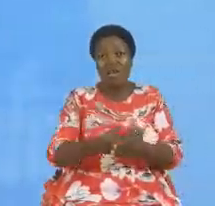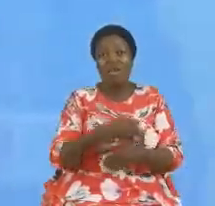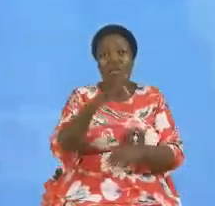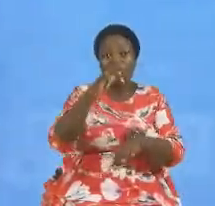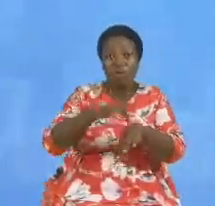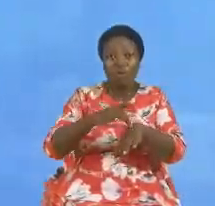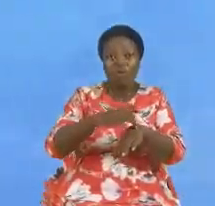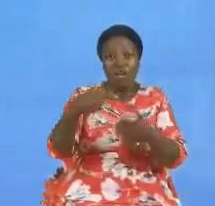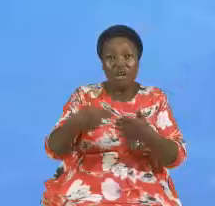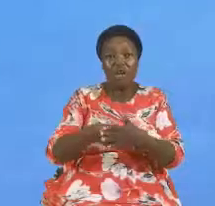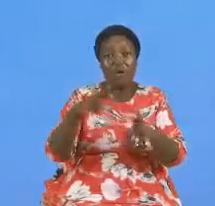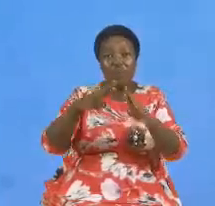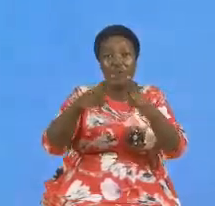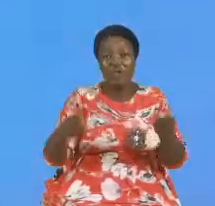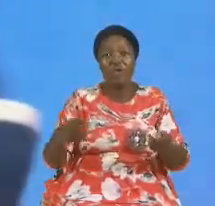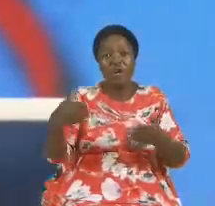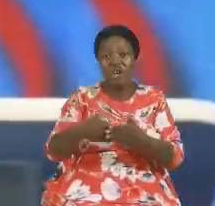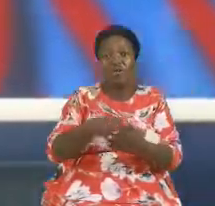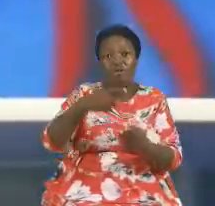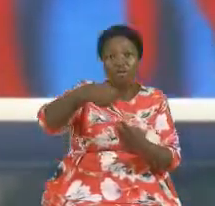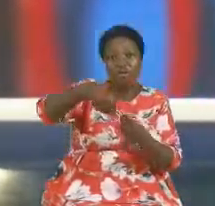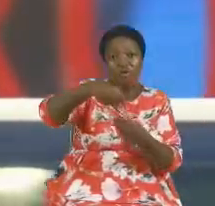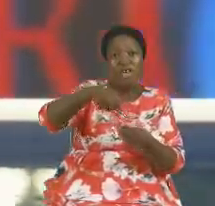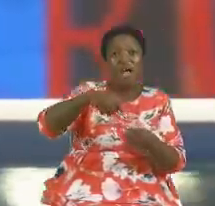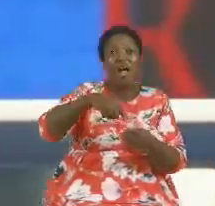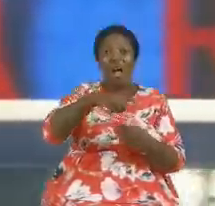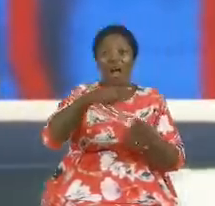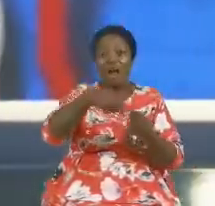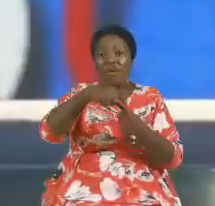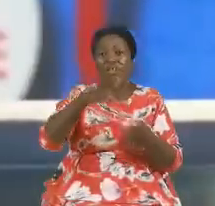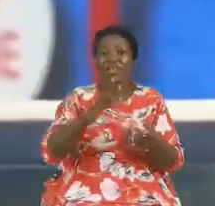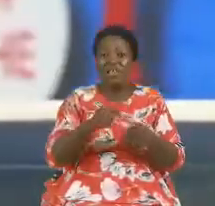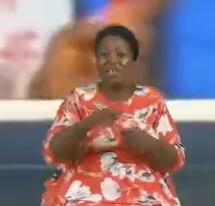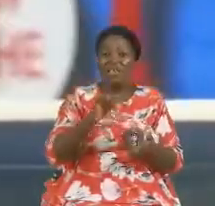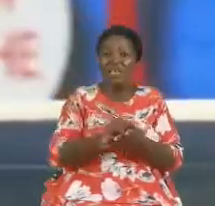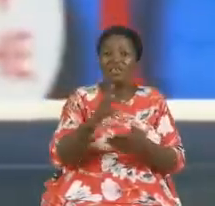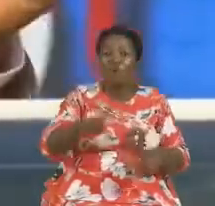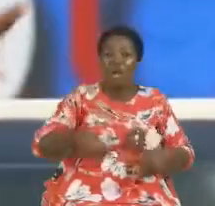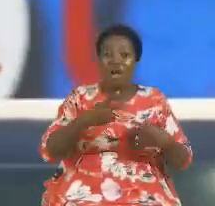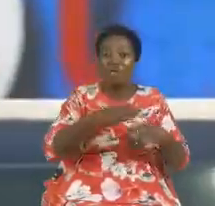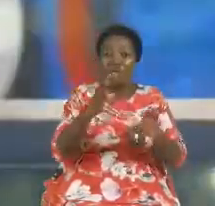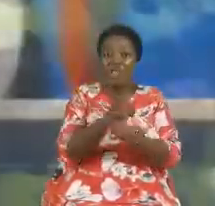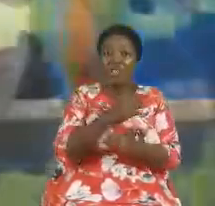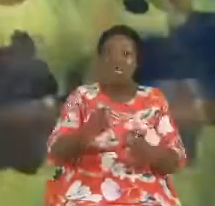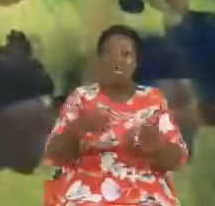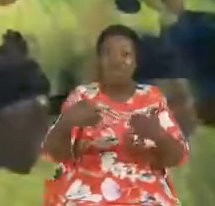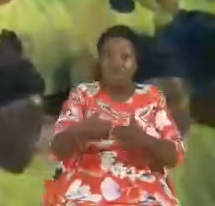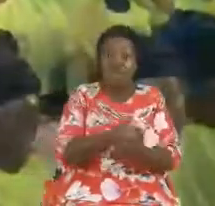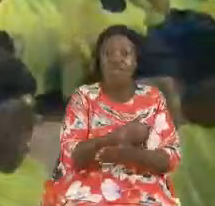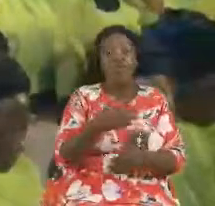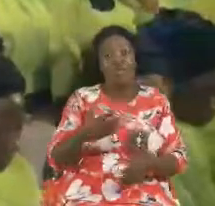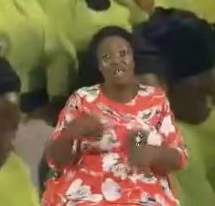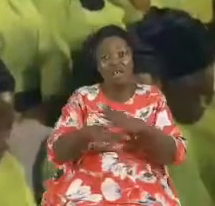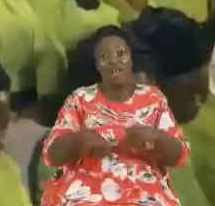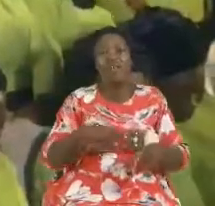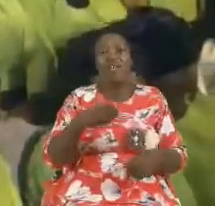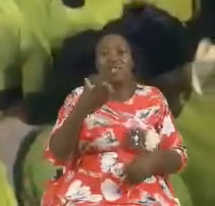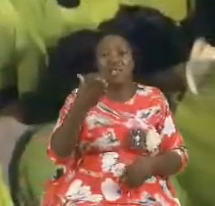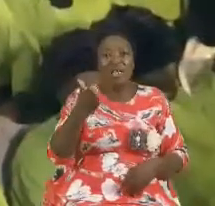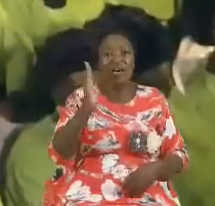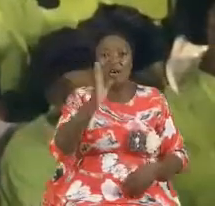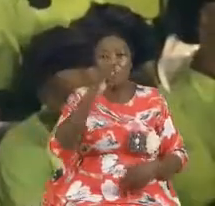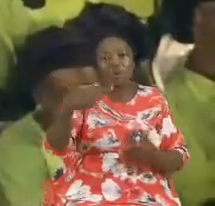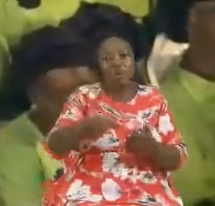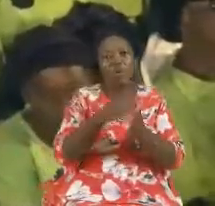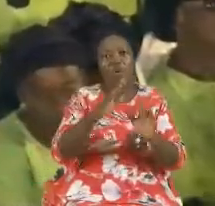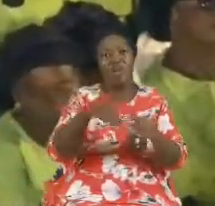Everything that needs a new touch, a new revelation, a new turning around, that your life will take on